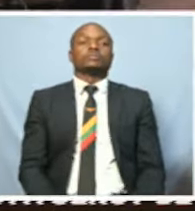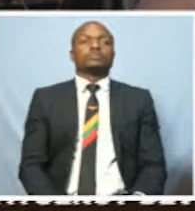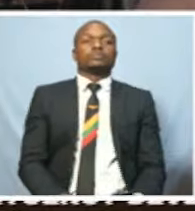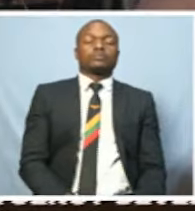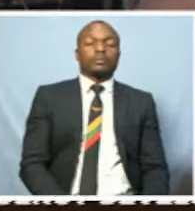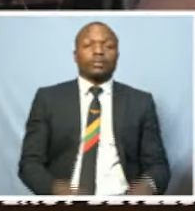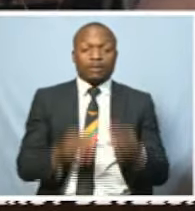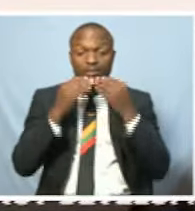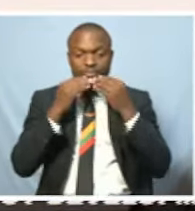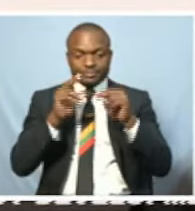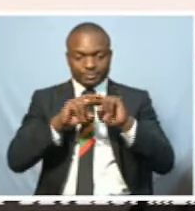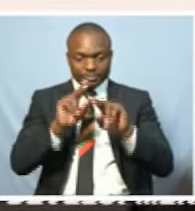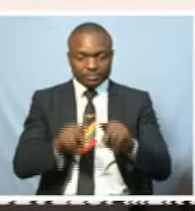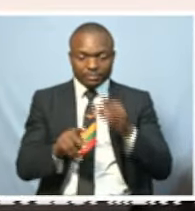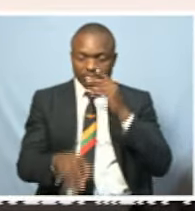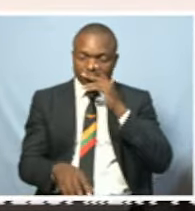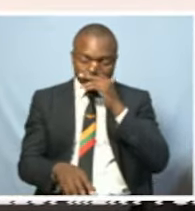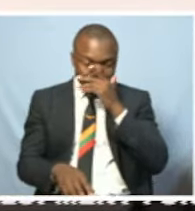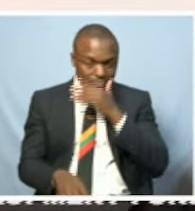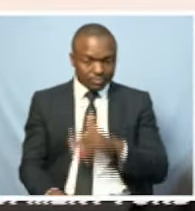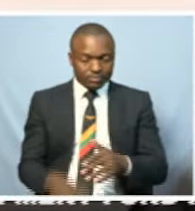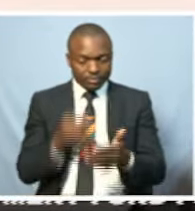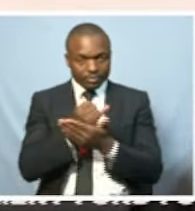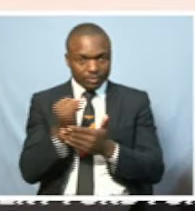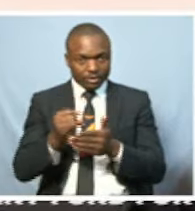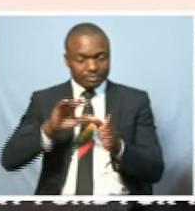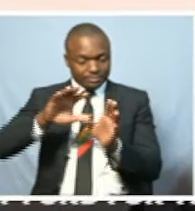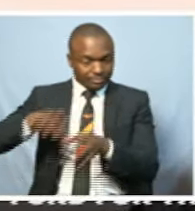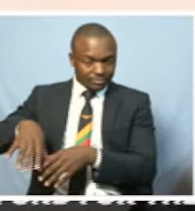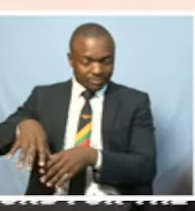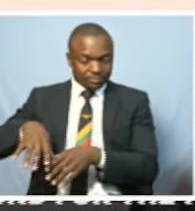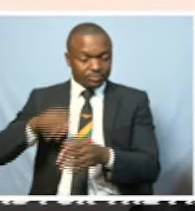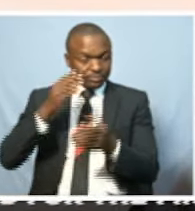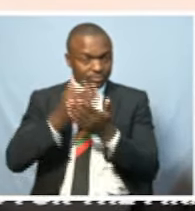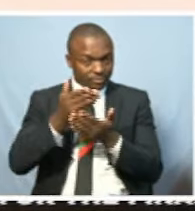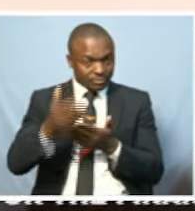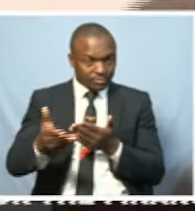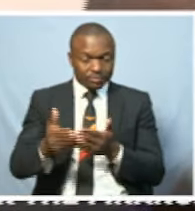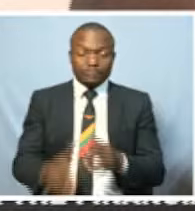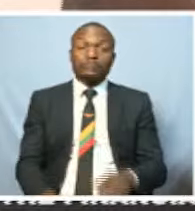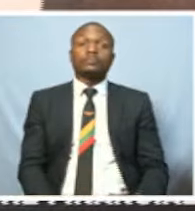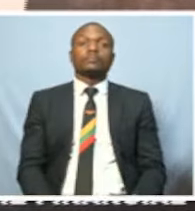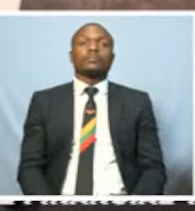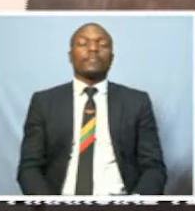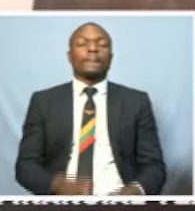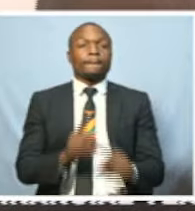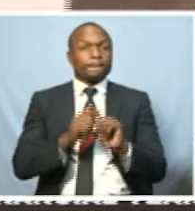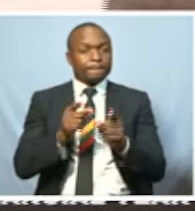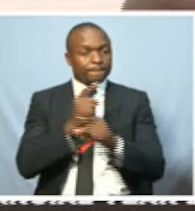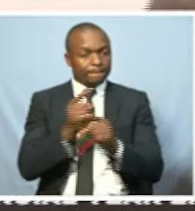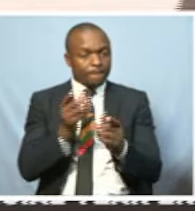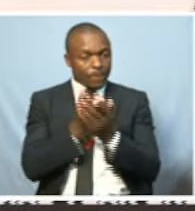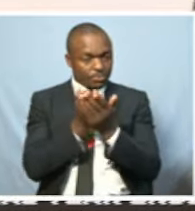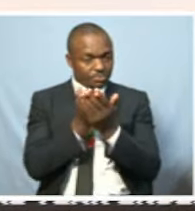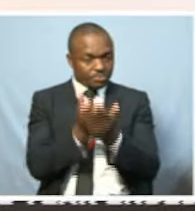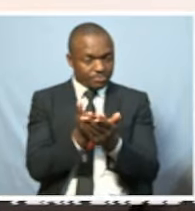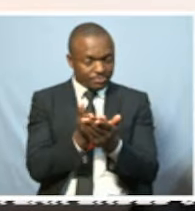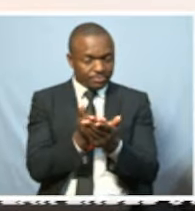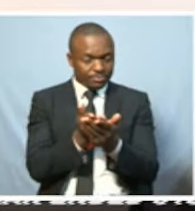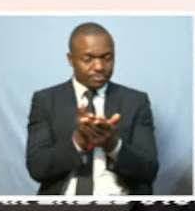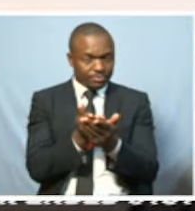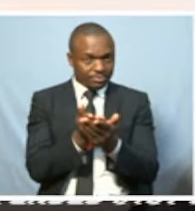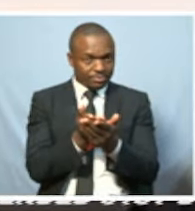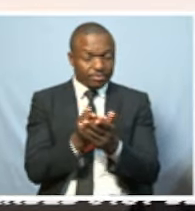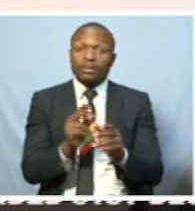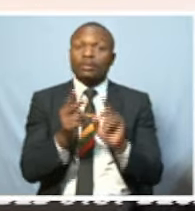Thank you very much, Chair. On the analysis, I'll leave that to procurement. But Chair, just to submit that then the